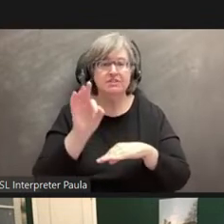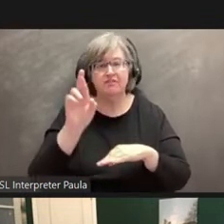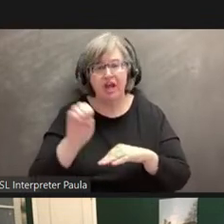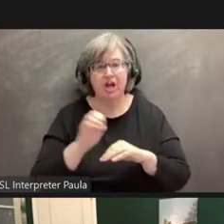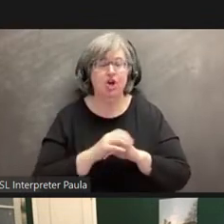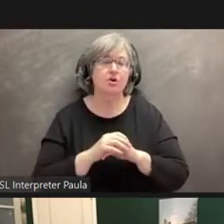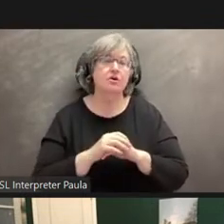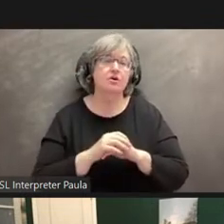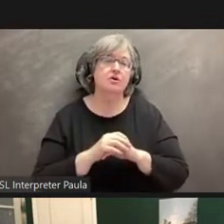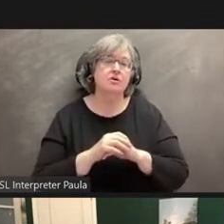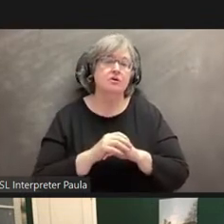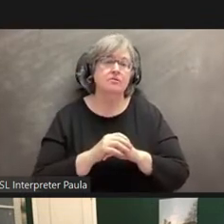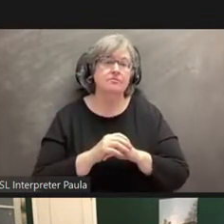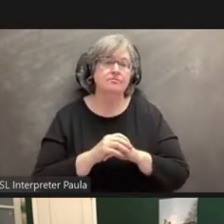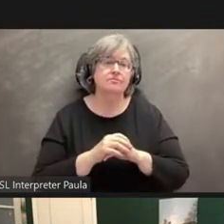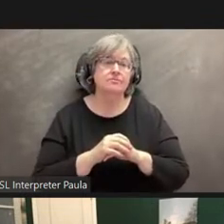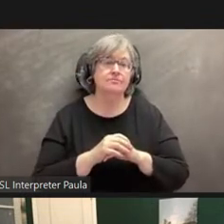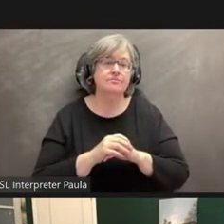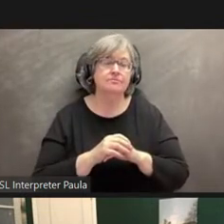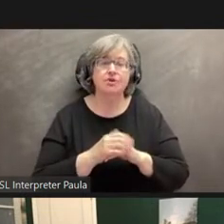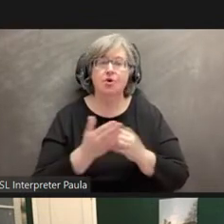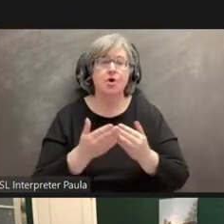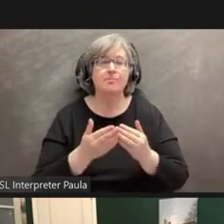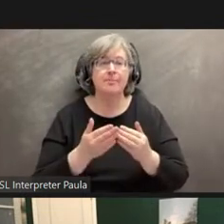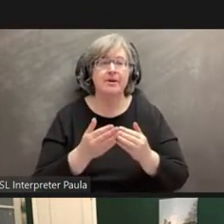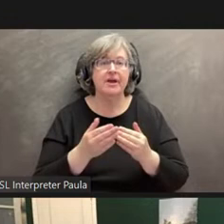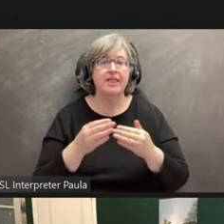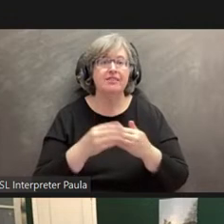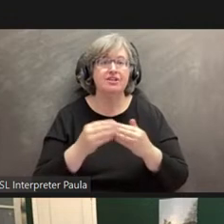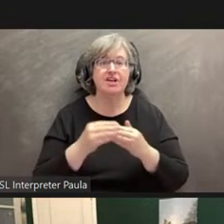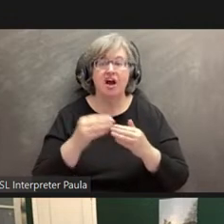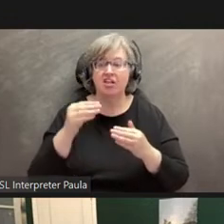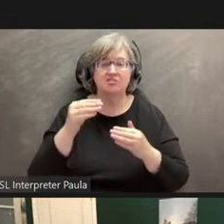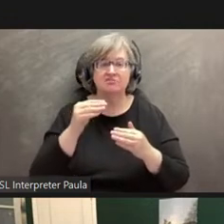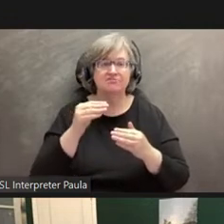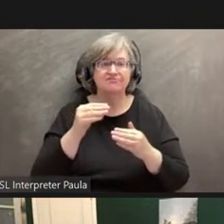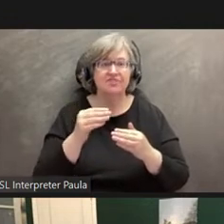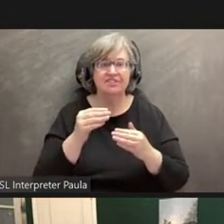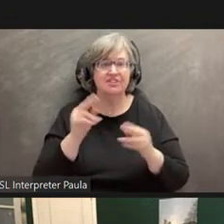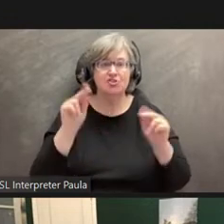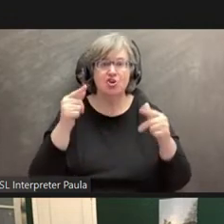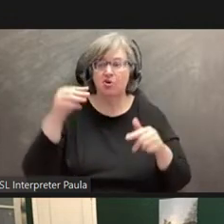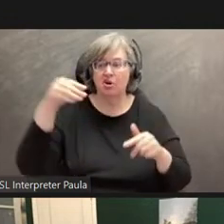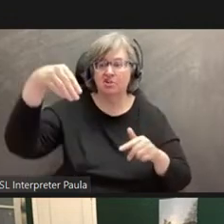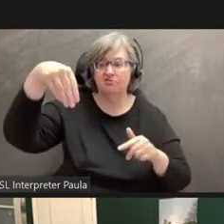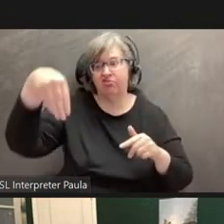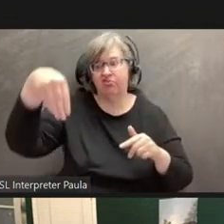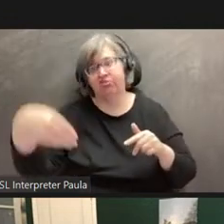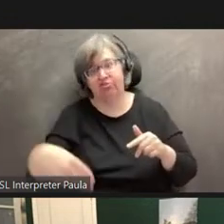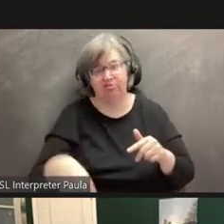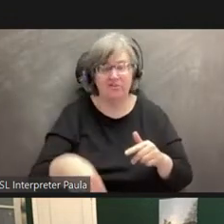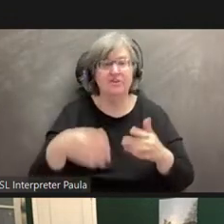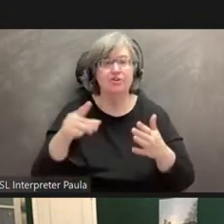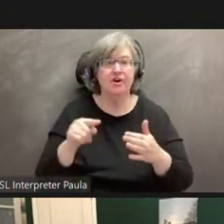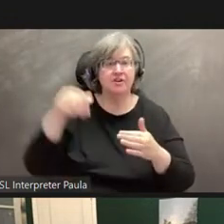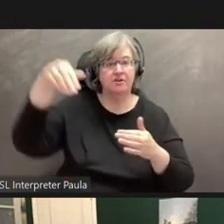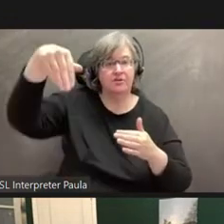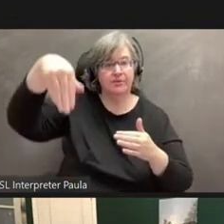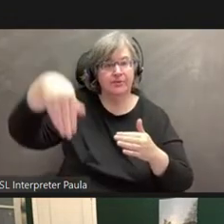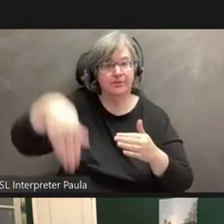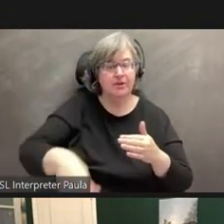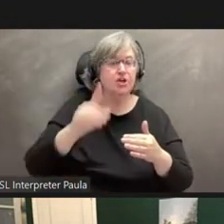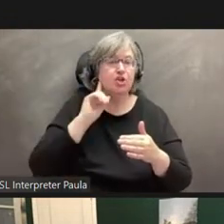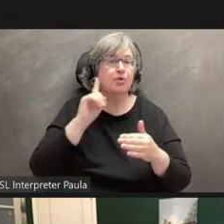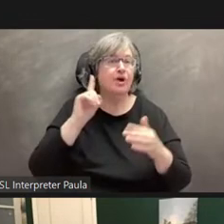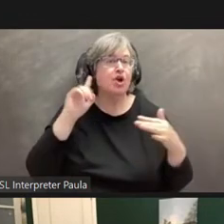or, the bill gets rejected because it didn't go in straight. I think would be kind of the standard noise